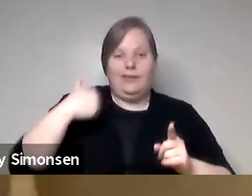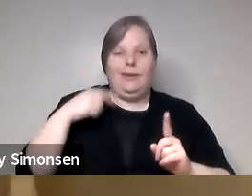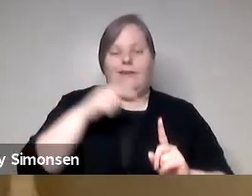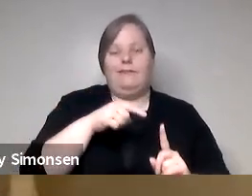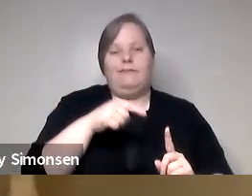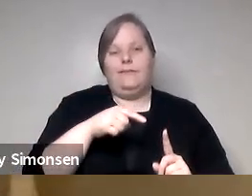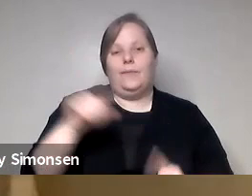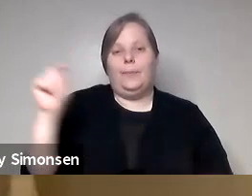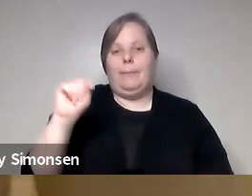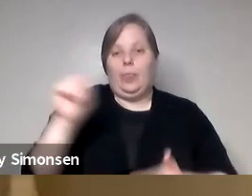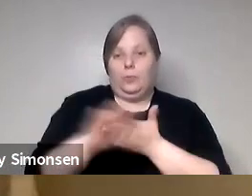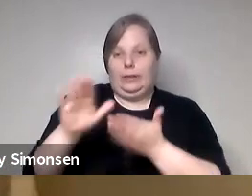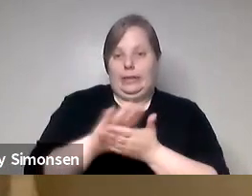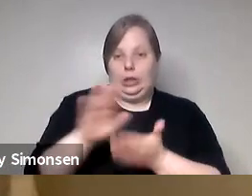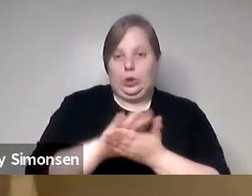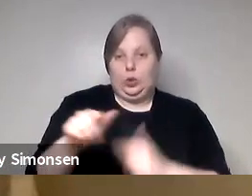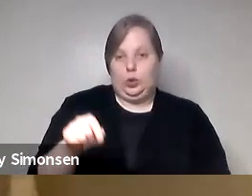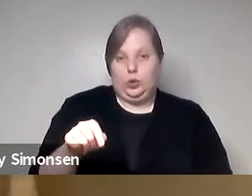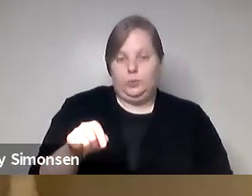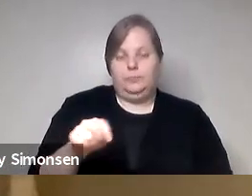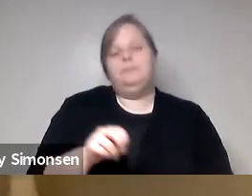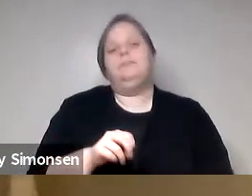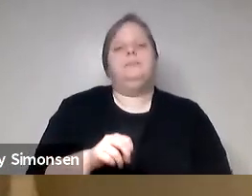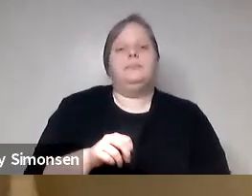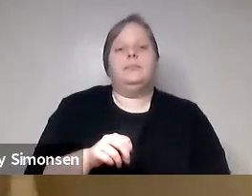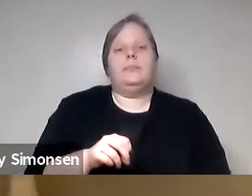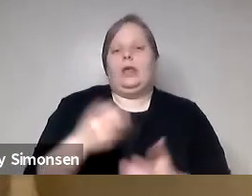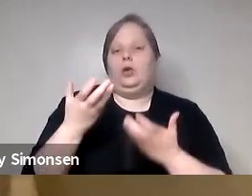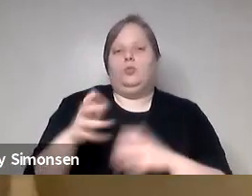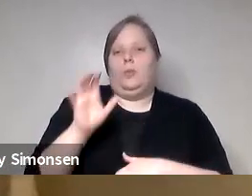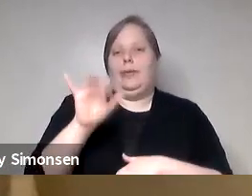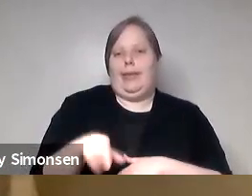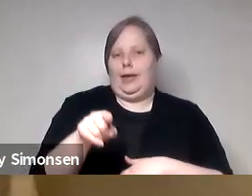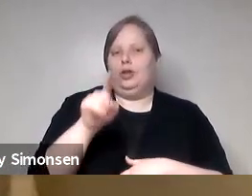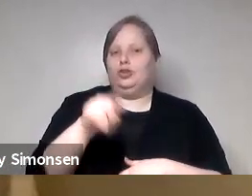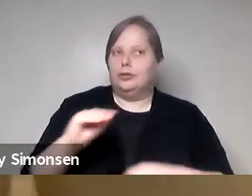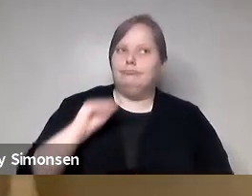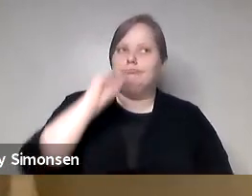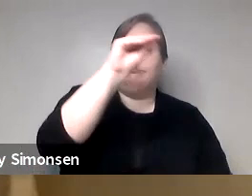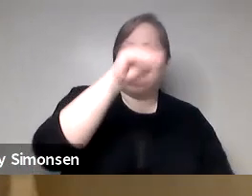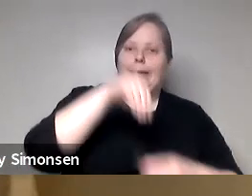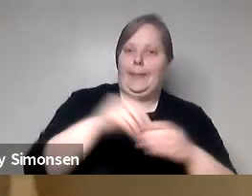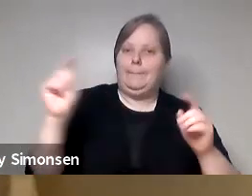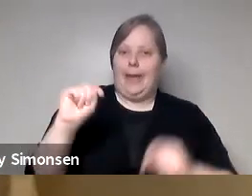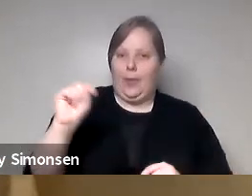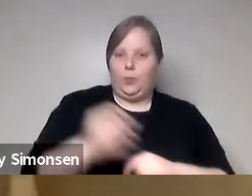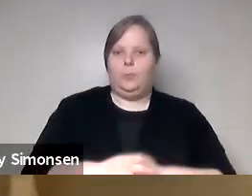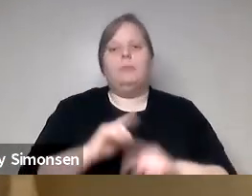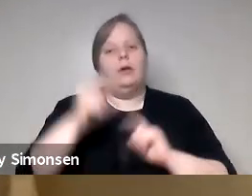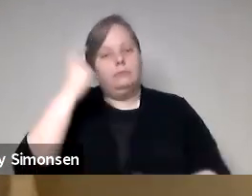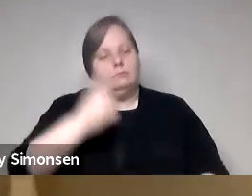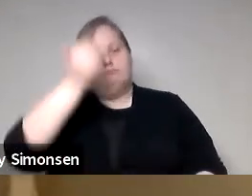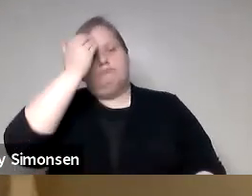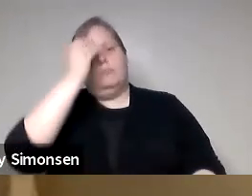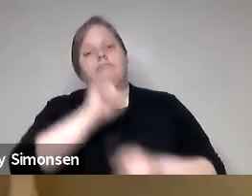a bathroom cleaner, and we don't want that there. It should be in the bathroom, but I want you to be aware it